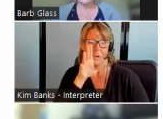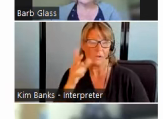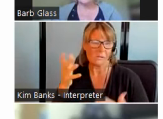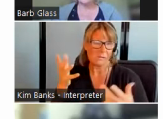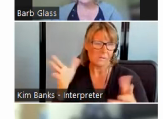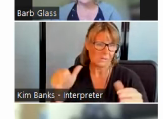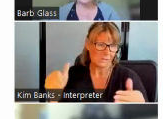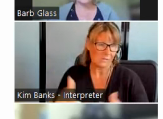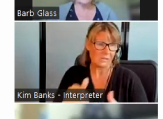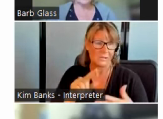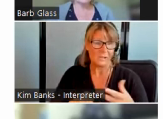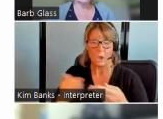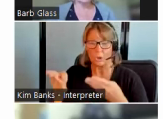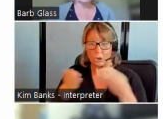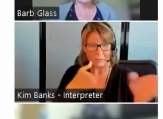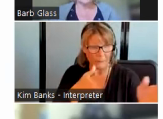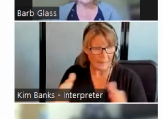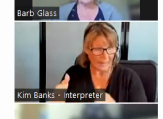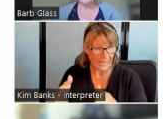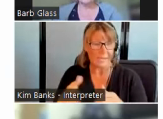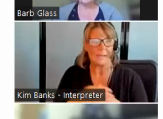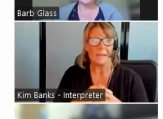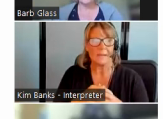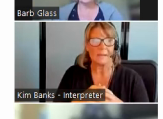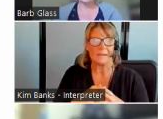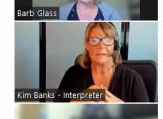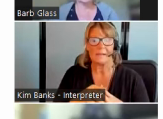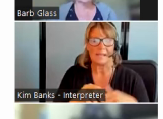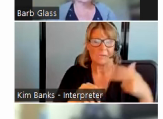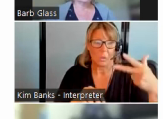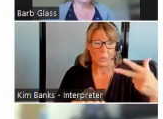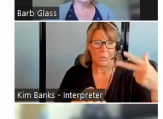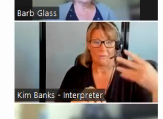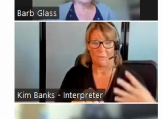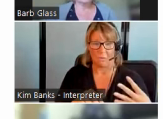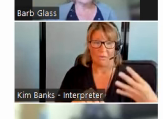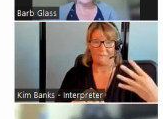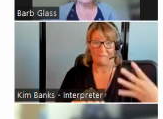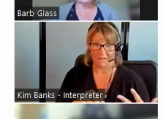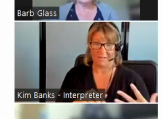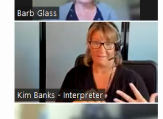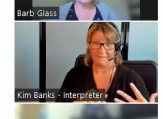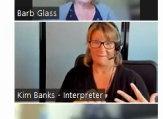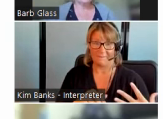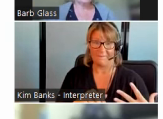the actual service plan items number 3, 4, and 5 on the